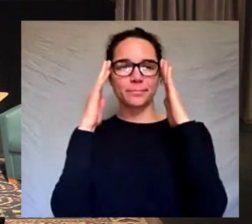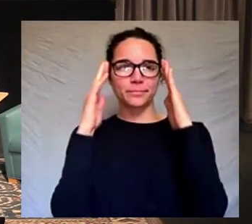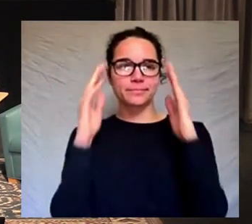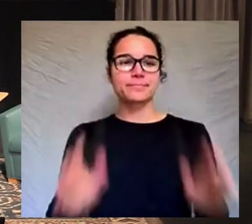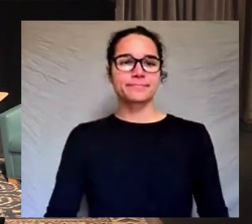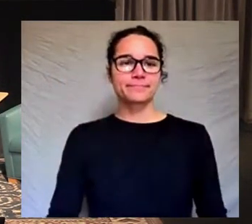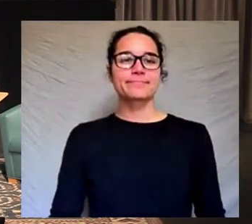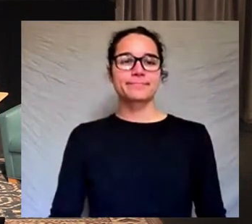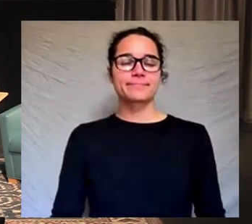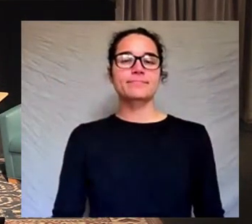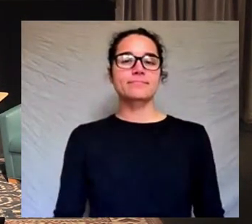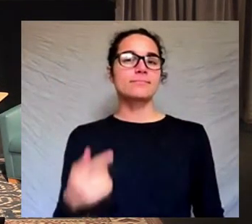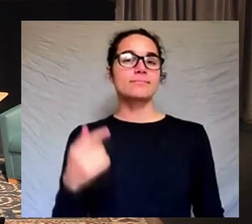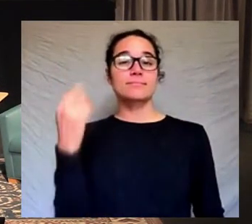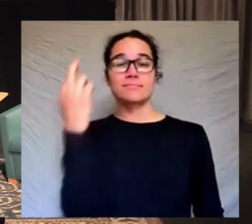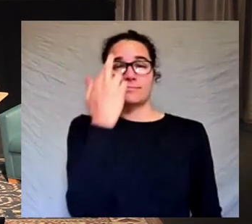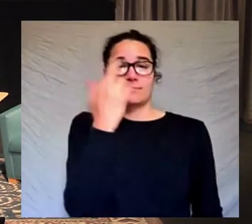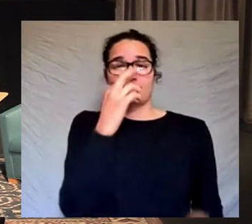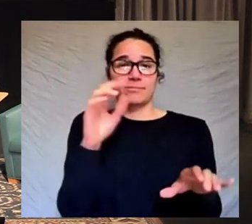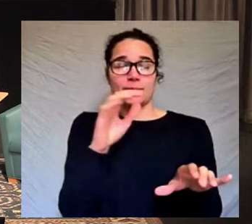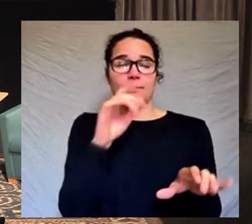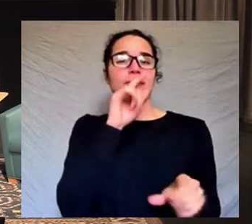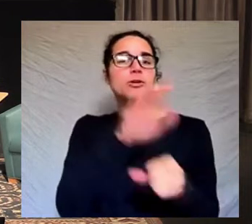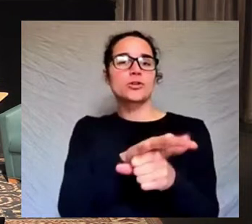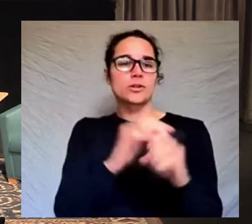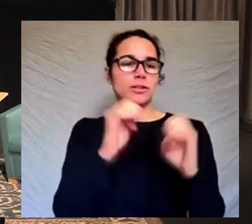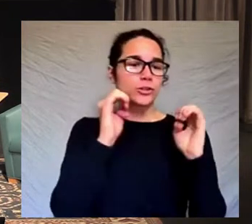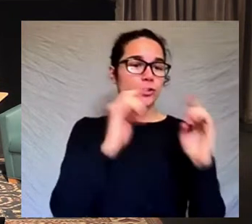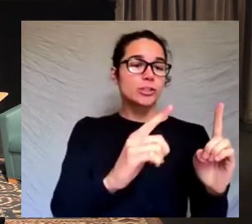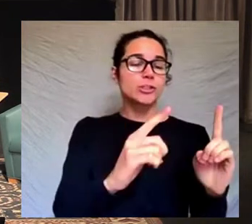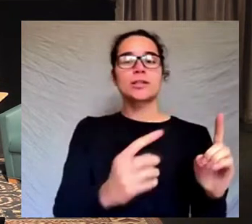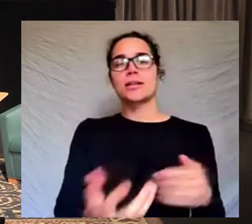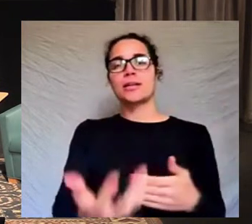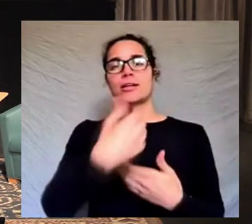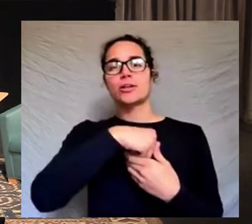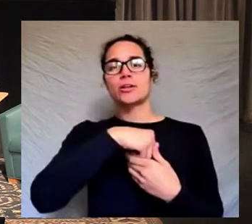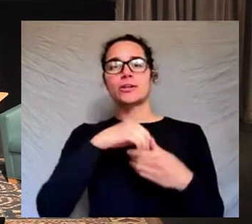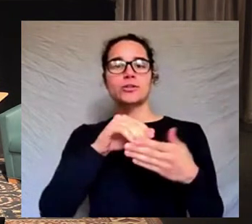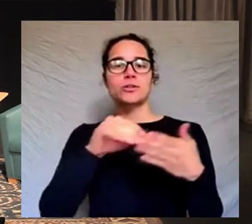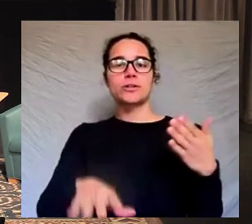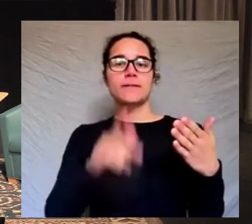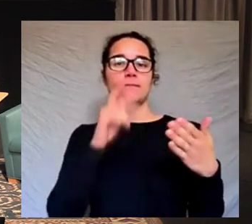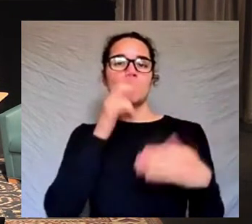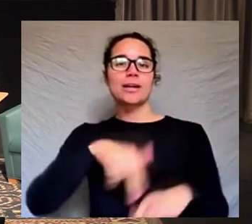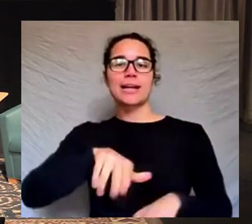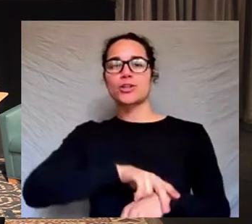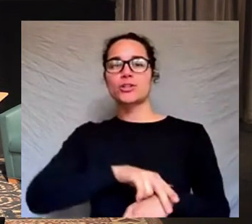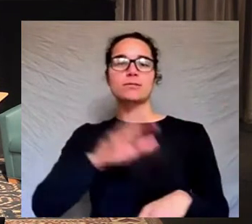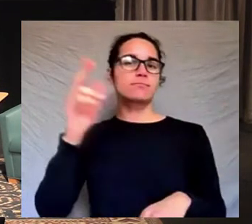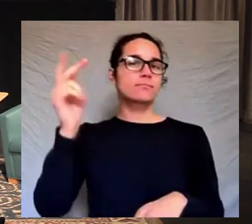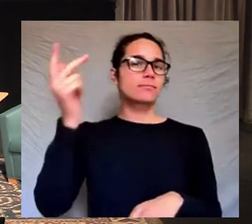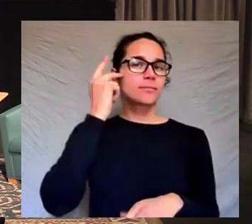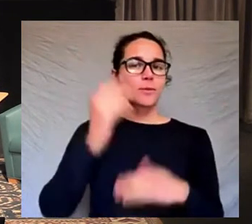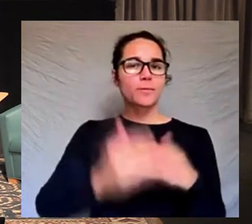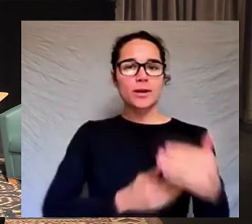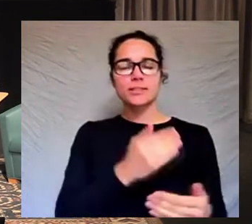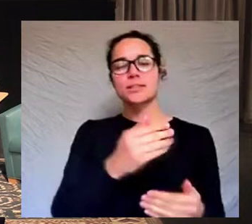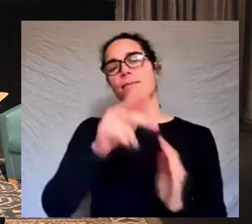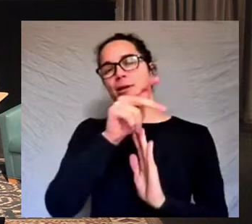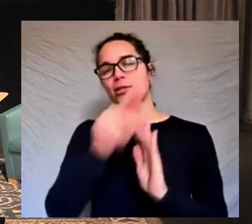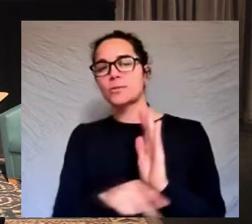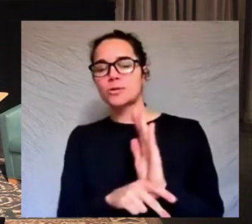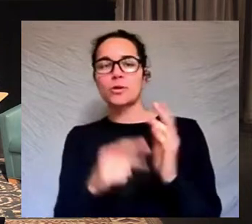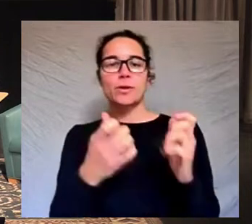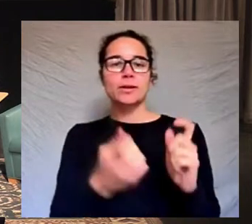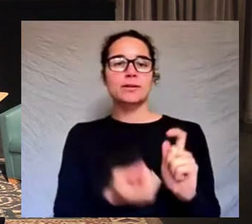And we do this to ensure that we are educating and engaging students in our nation's democratic process and principles, and that we can transform